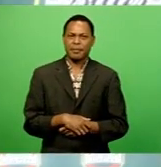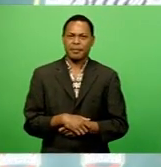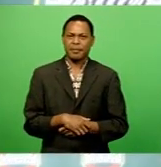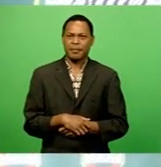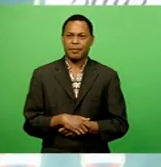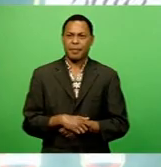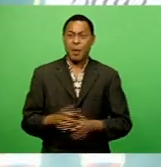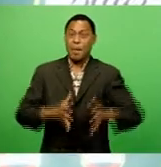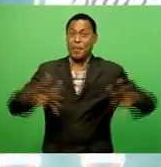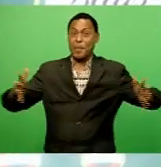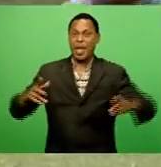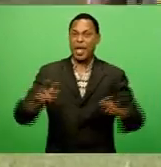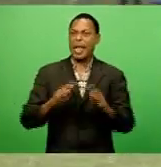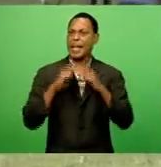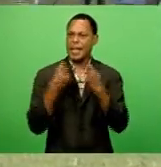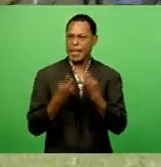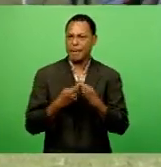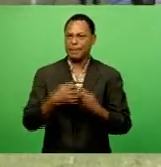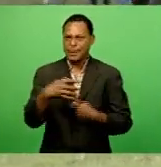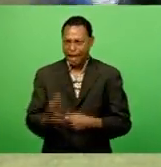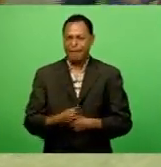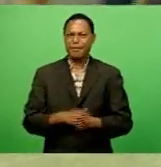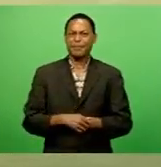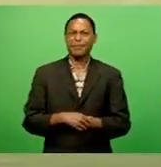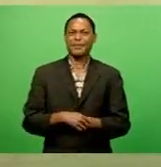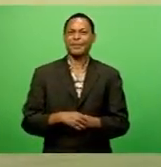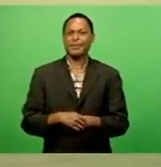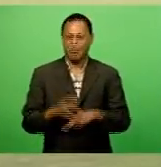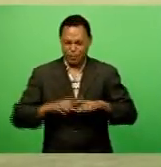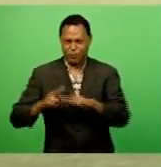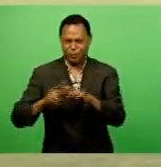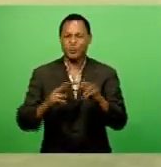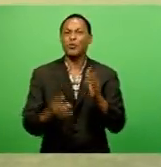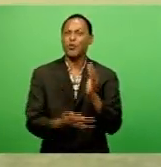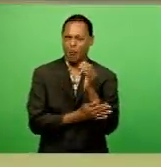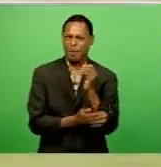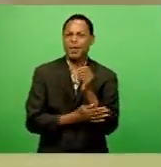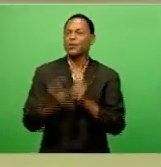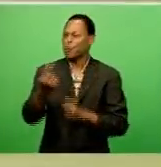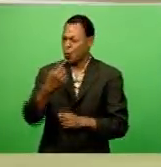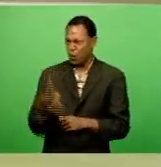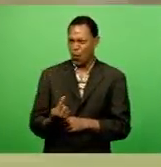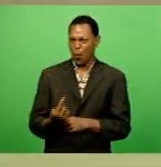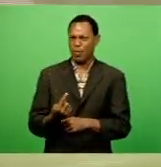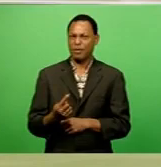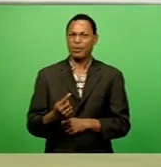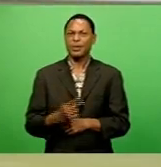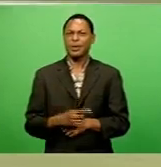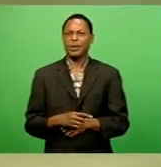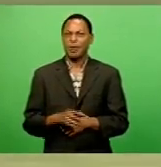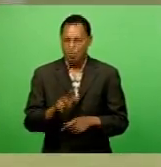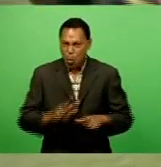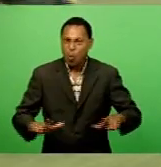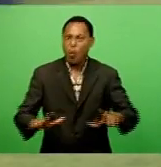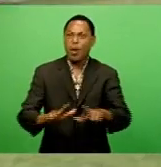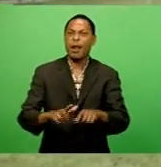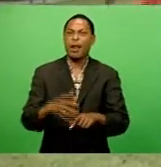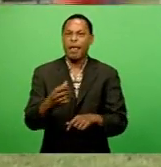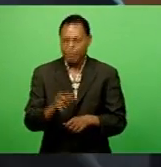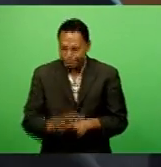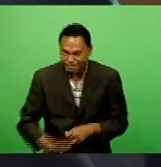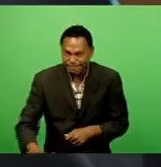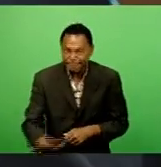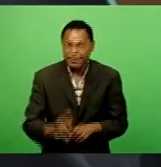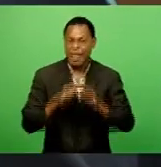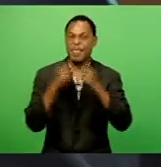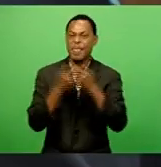big teams and big known teams in Fiji rugby. I think we are the only local grassroots team that is coming from